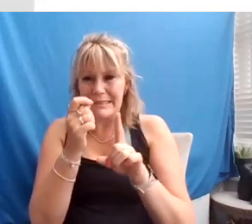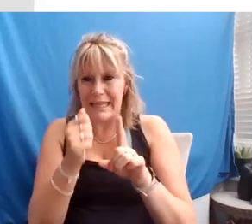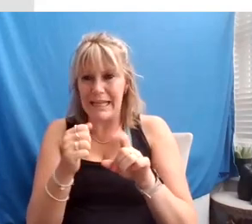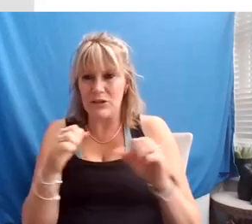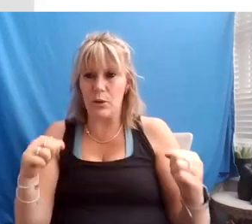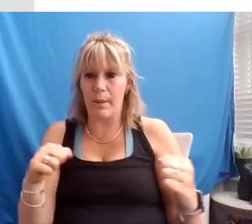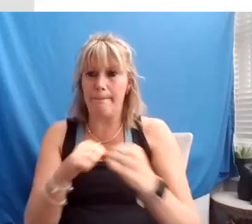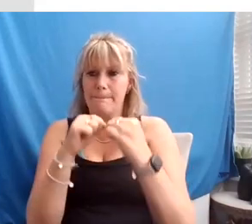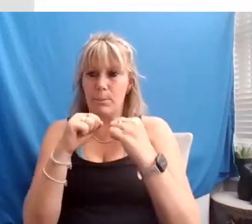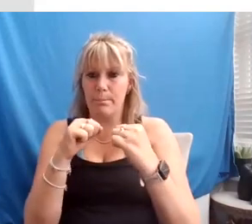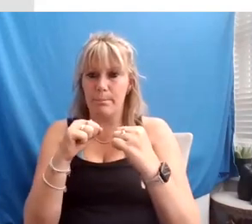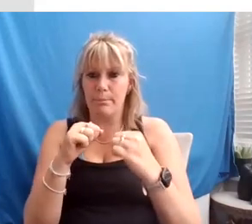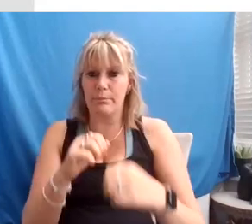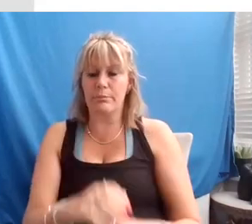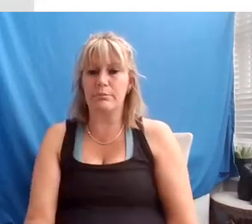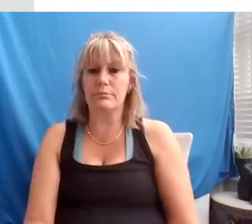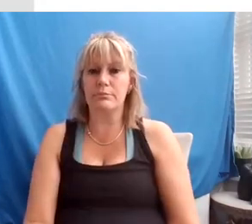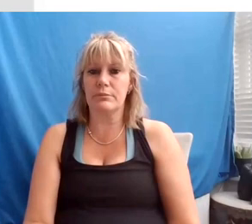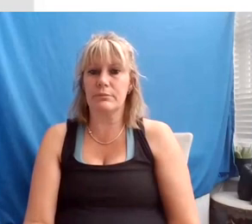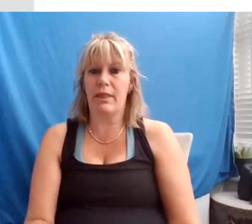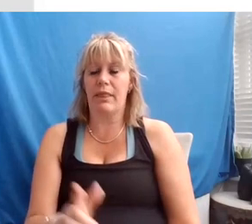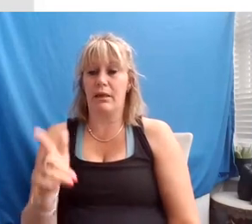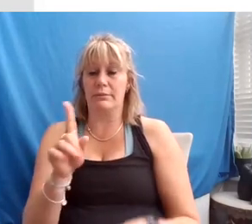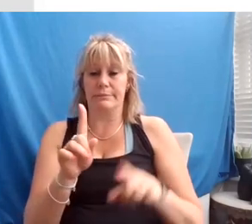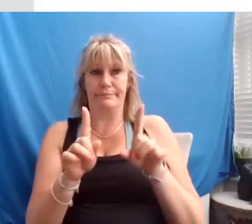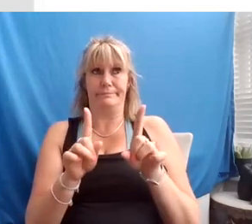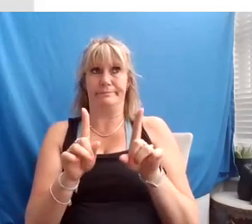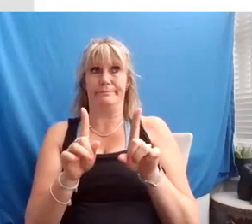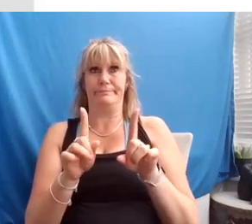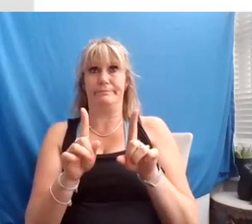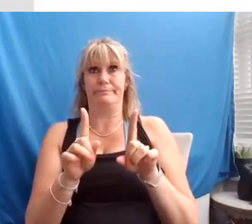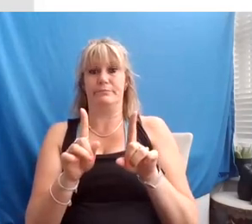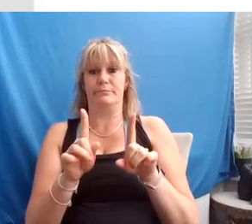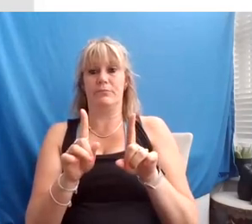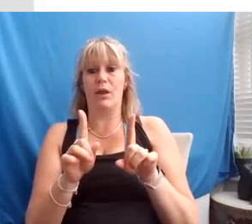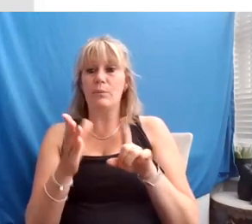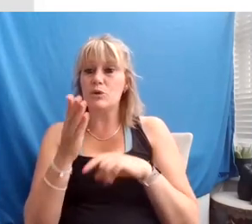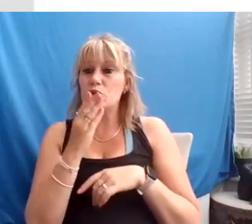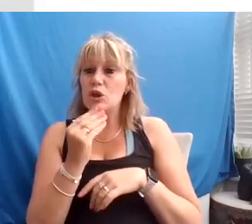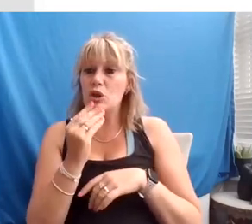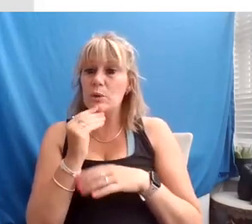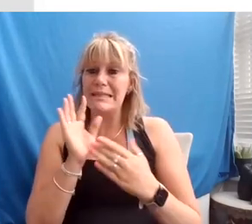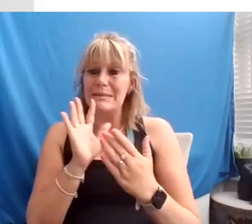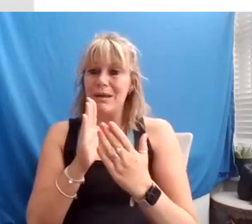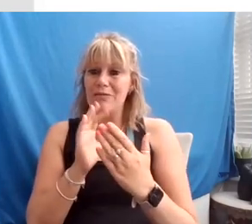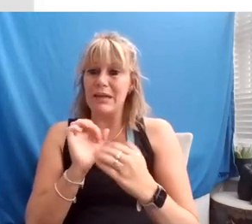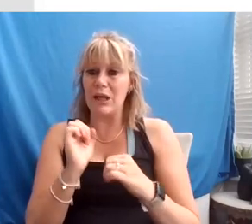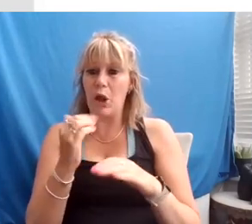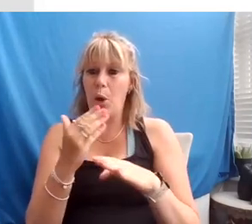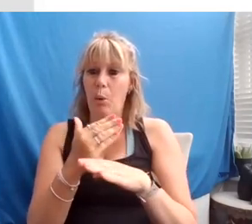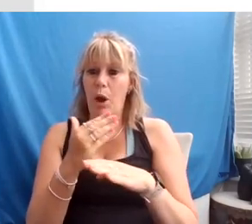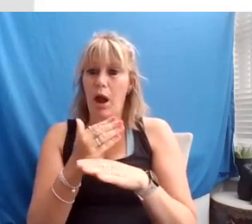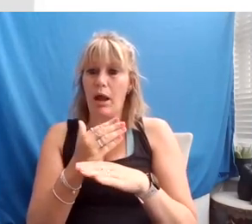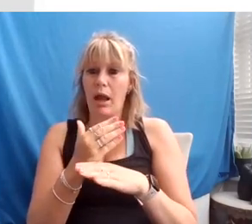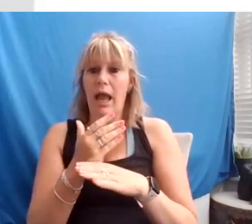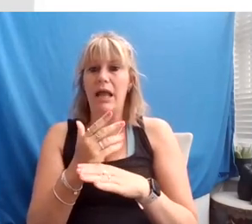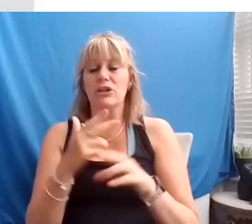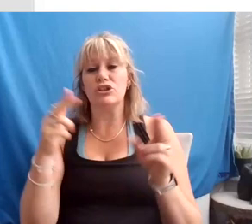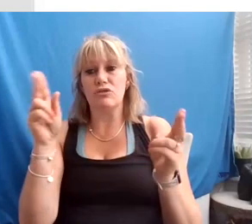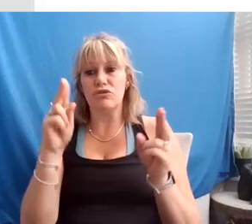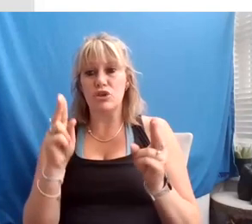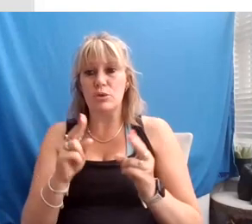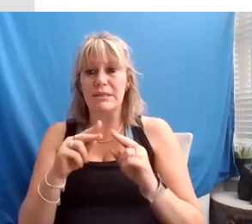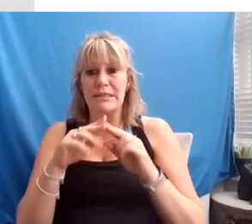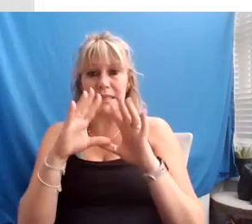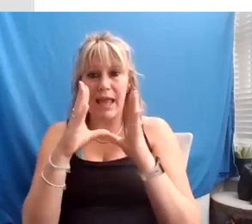greetings. Next to each other. So she often uses mirroring in her work, and she reduces everything